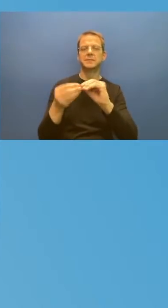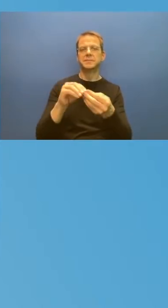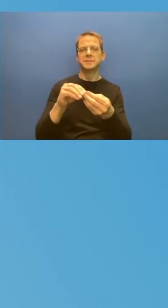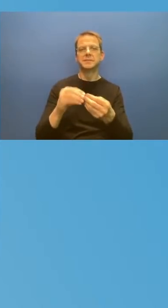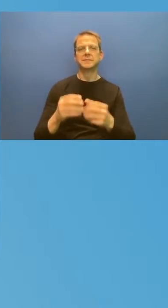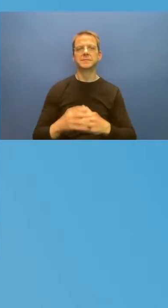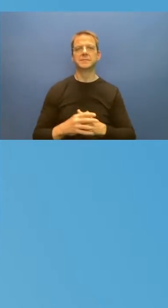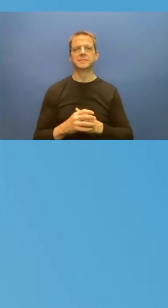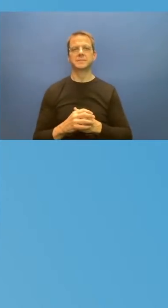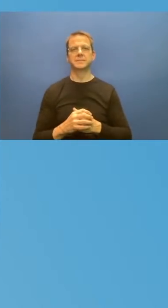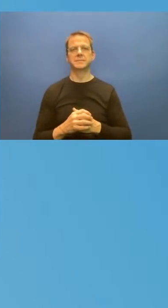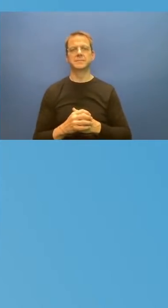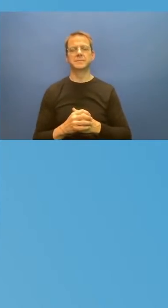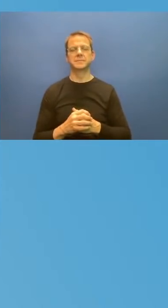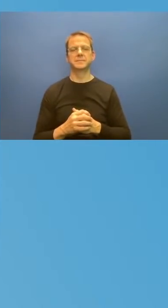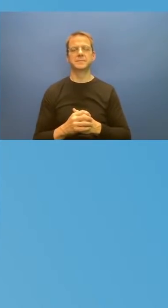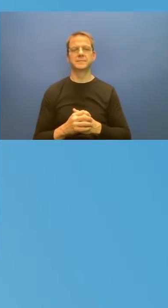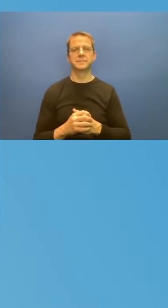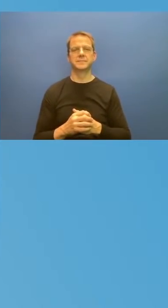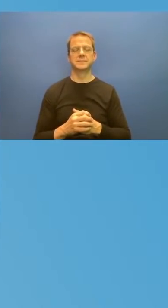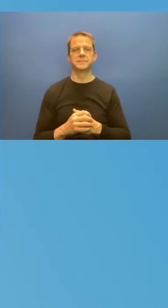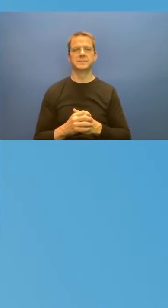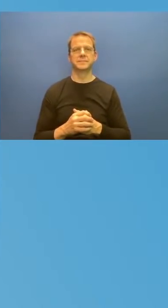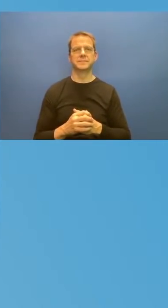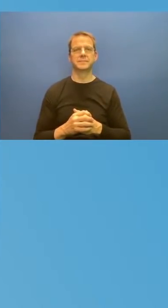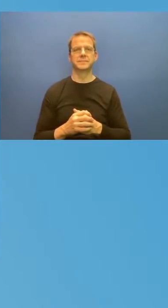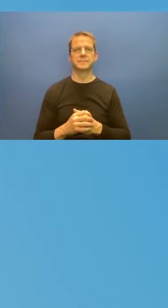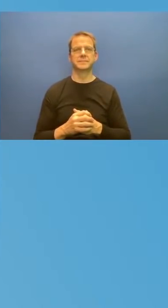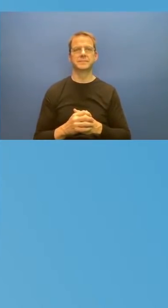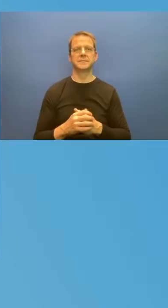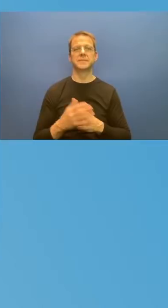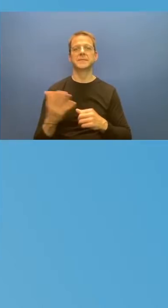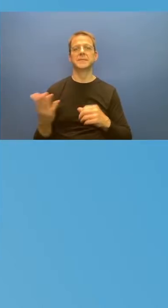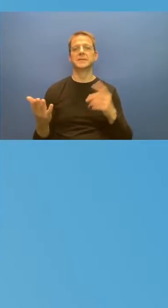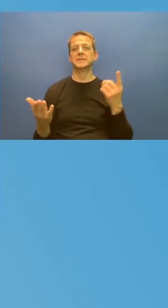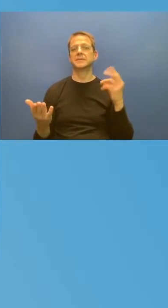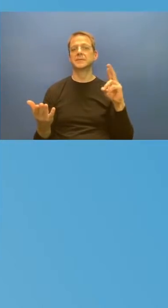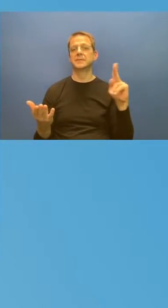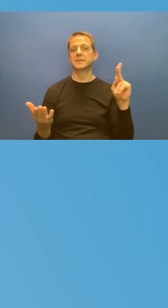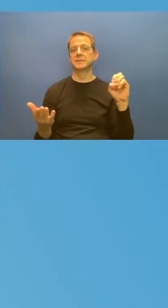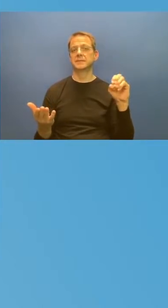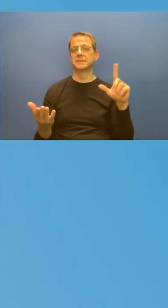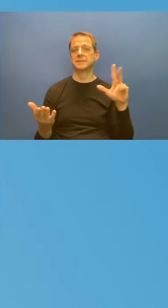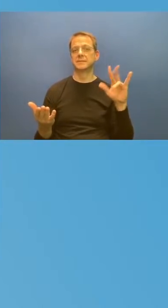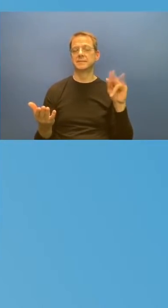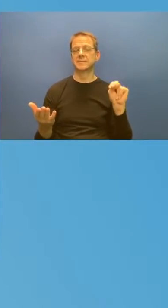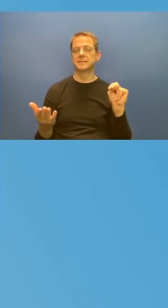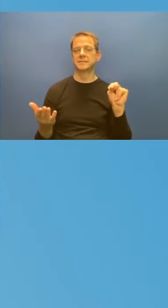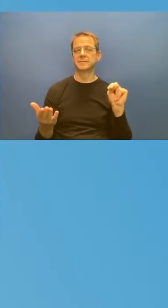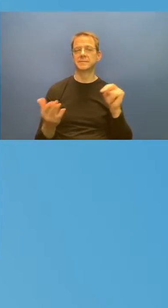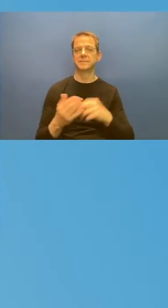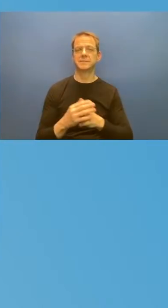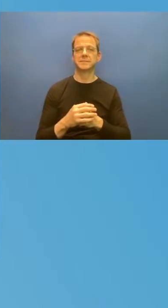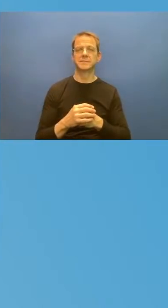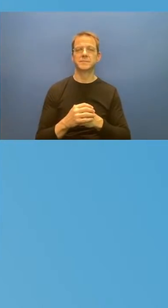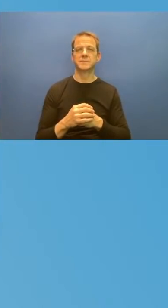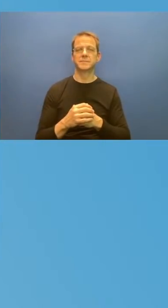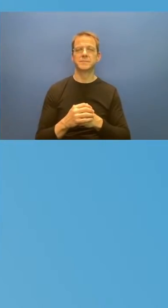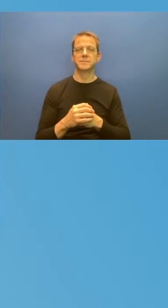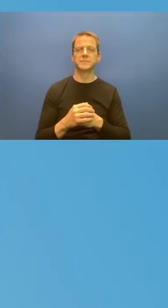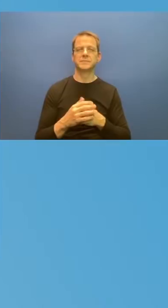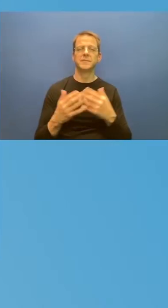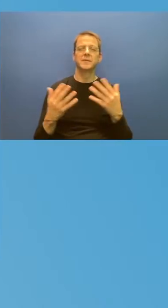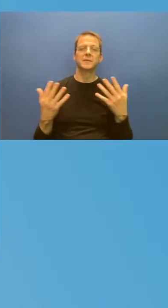Yeah, so I guess I just want to address one thing about what we do know before I get into what I'll be watching, and